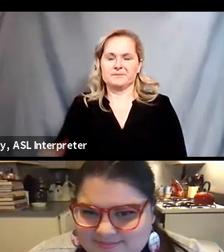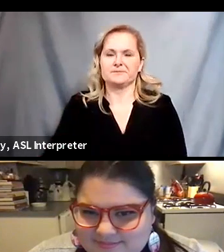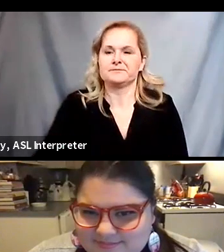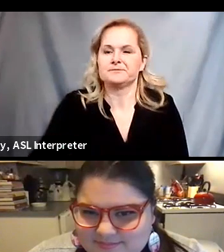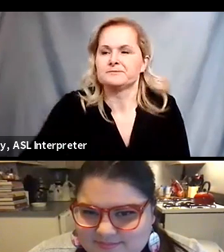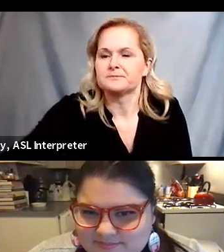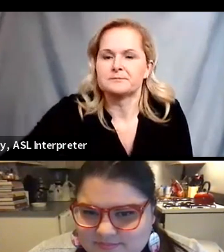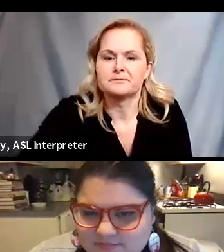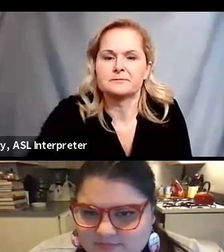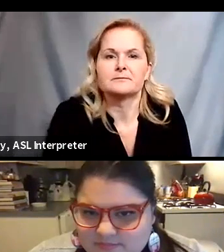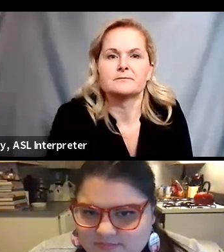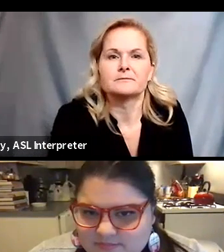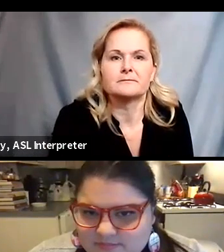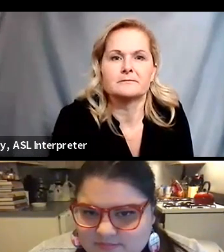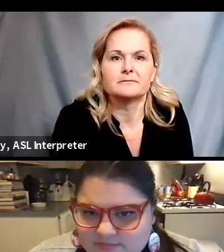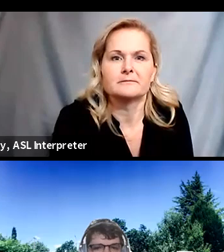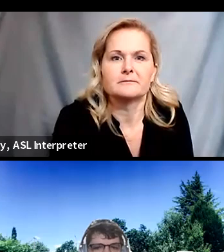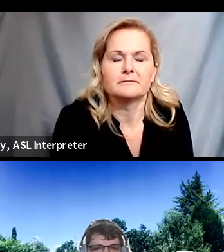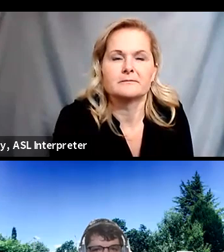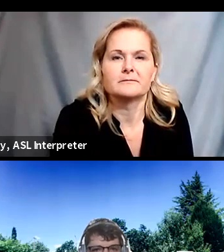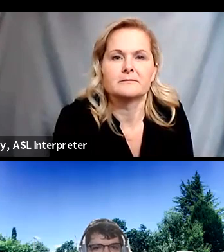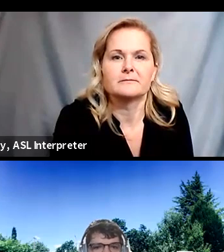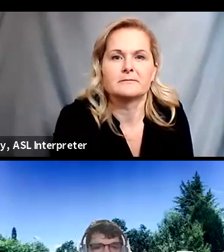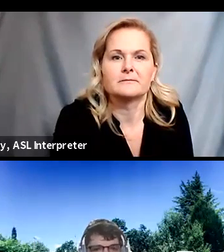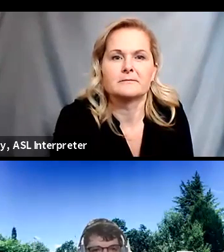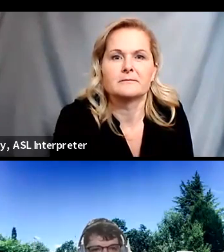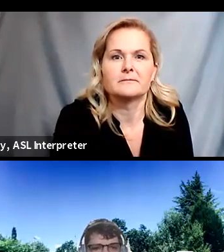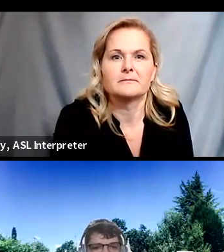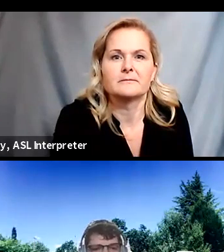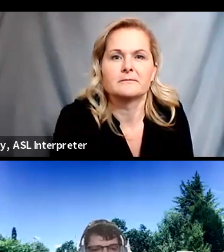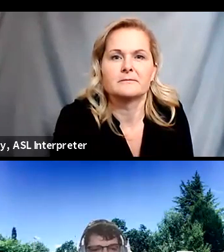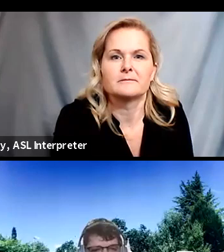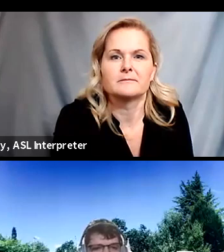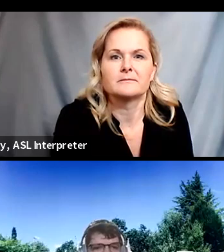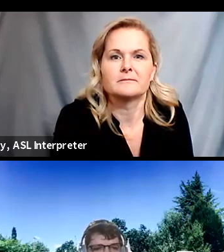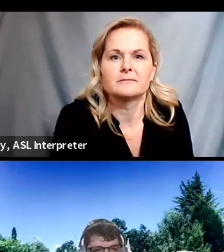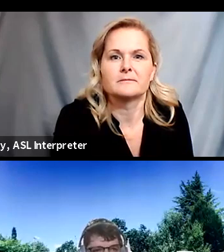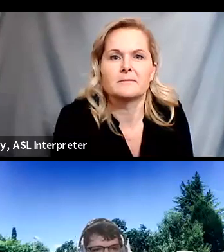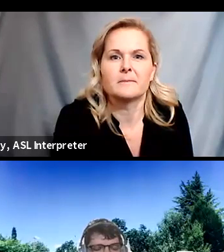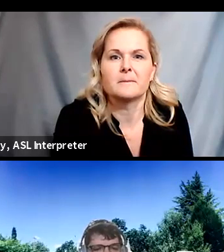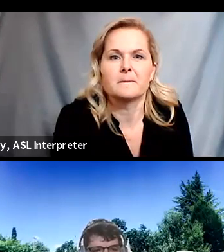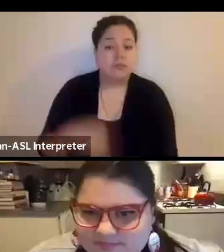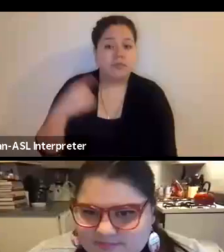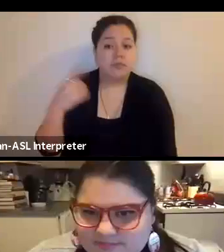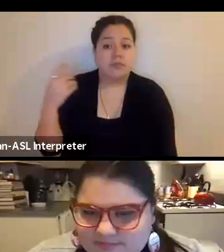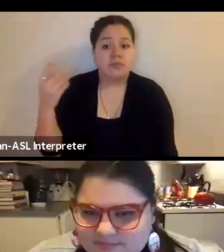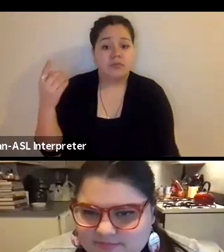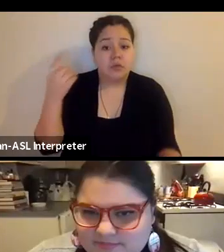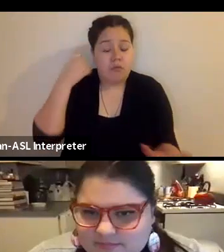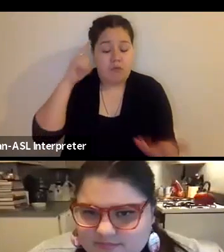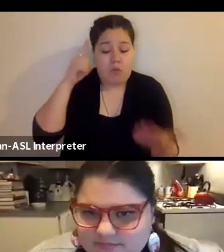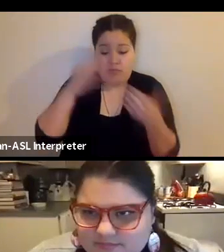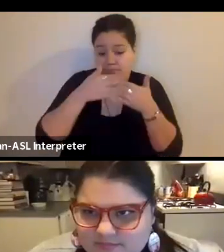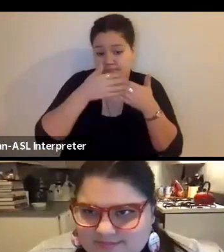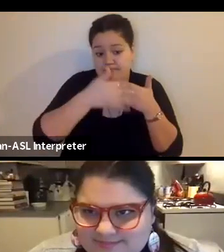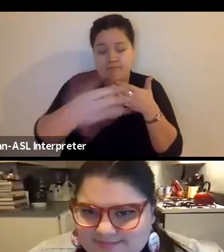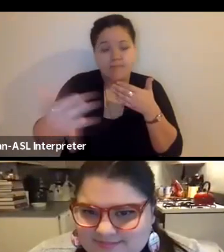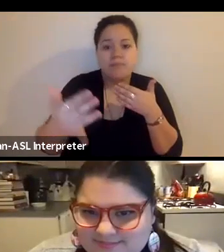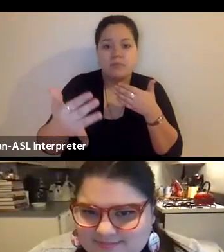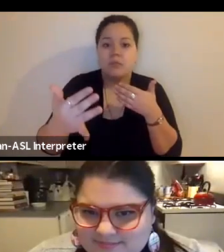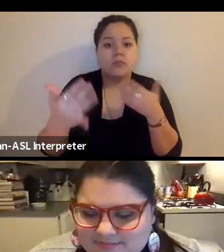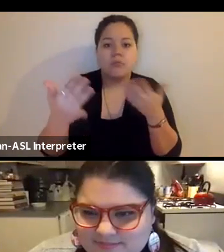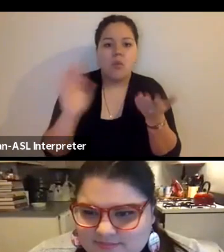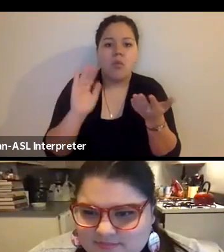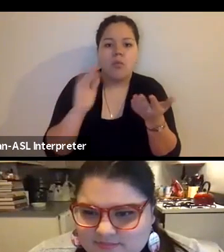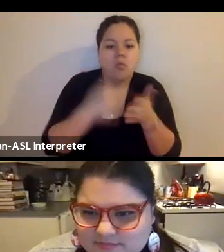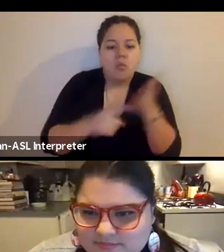so, then what is the responsibility moving forward? And certainly not to forget that history. It's to